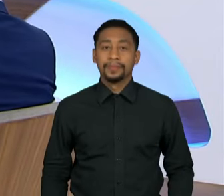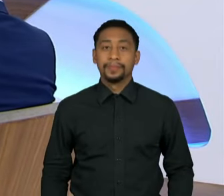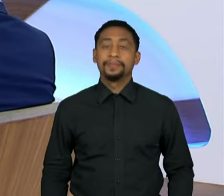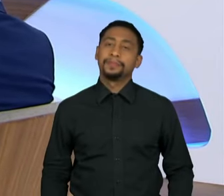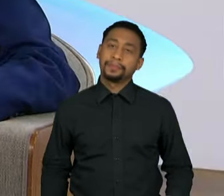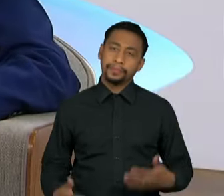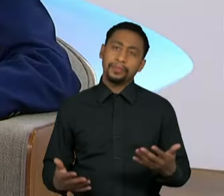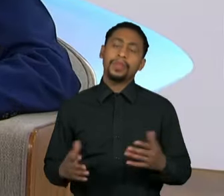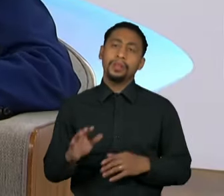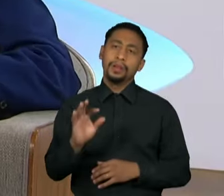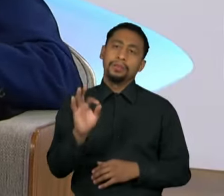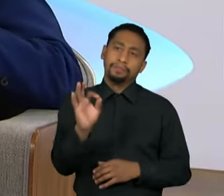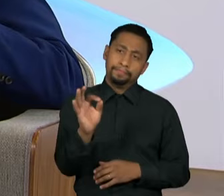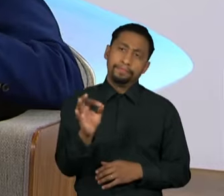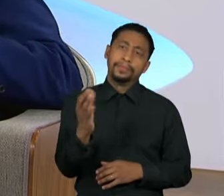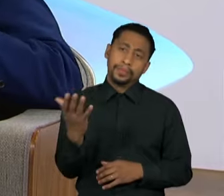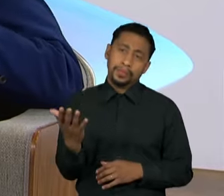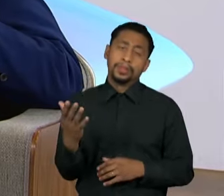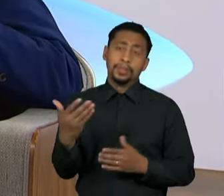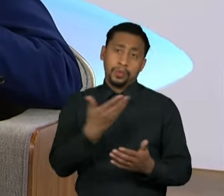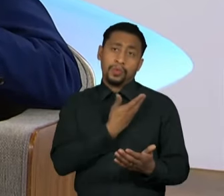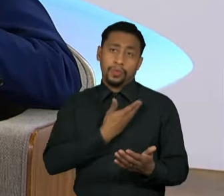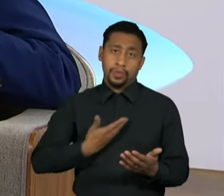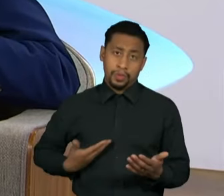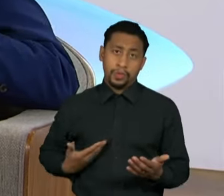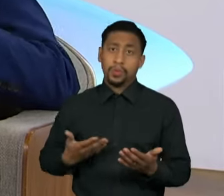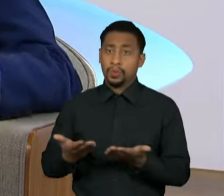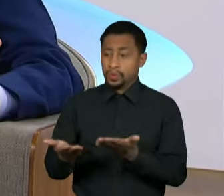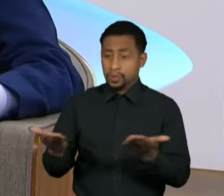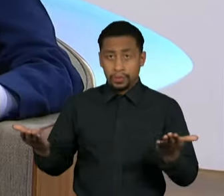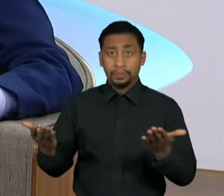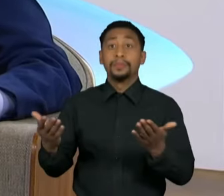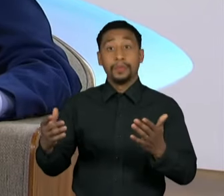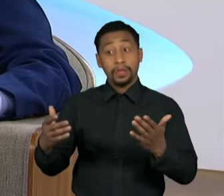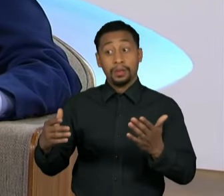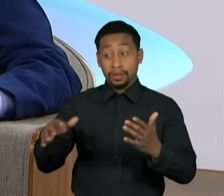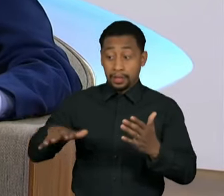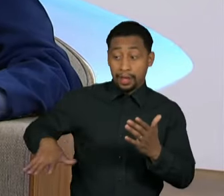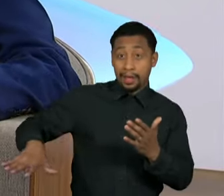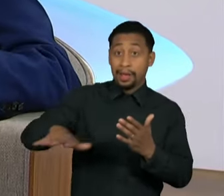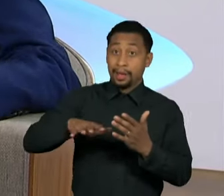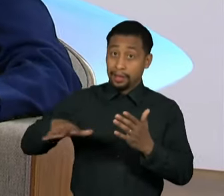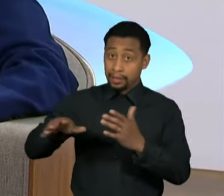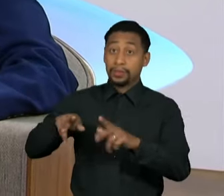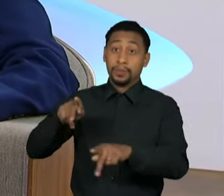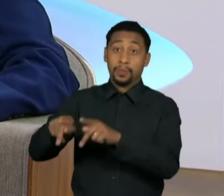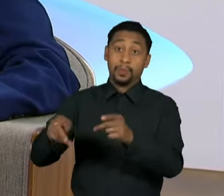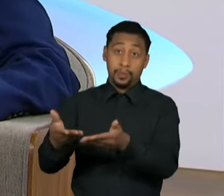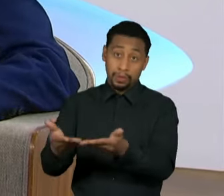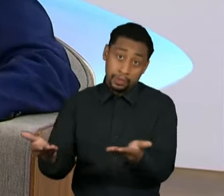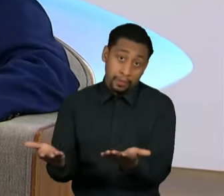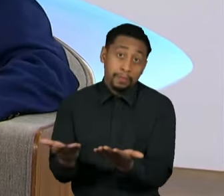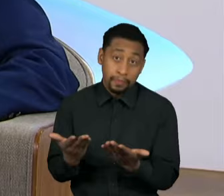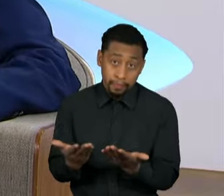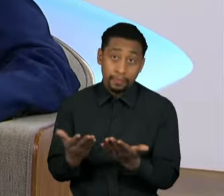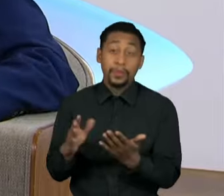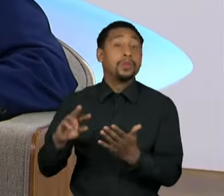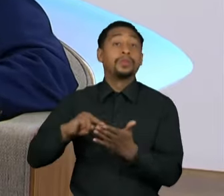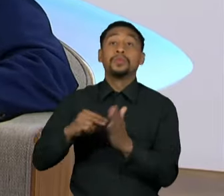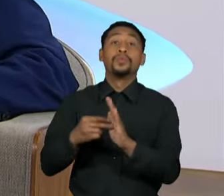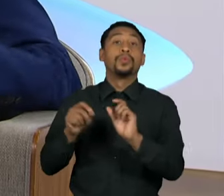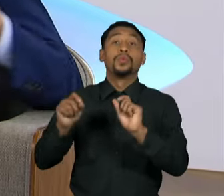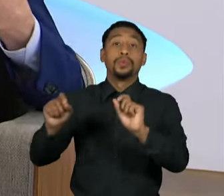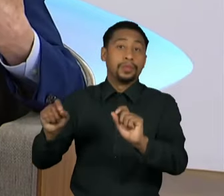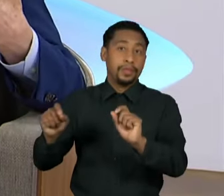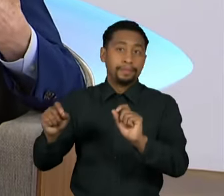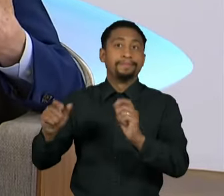Yes, very much so. Governments, but as the instruments of the public, which means we have to